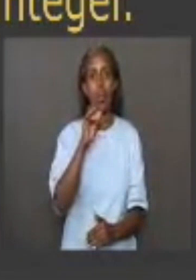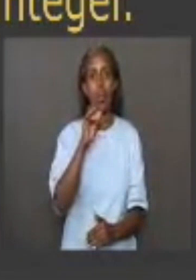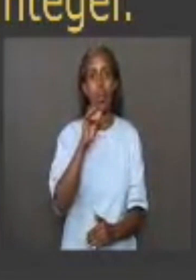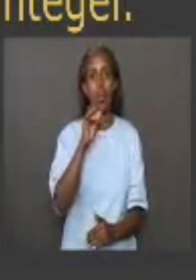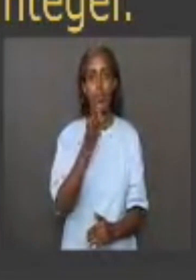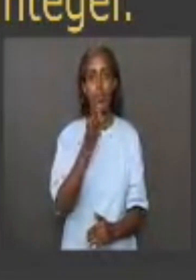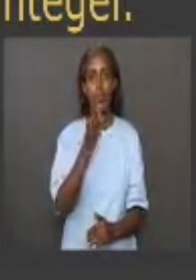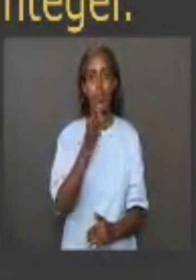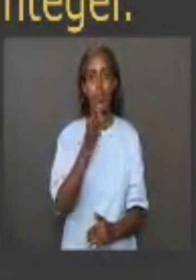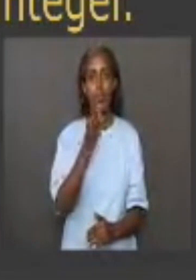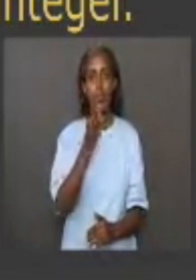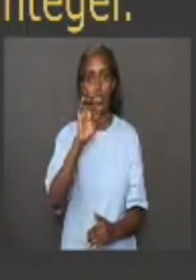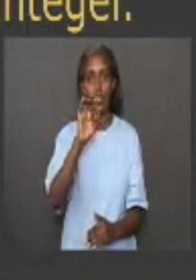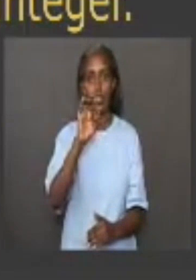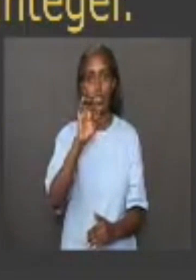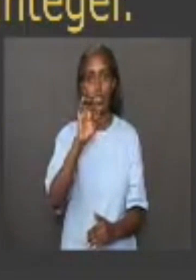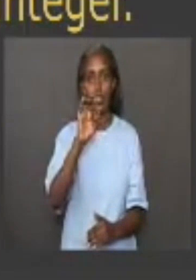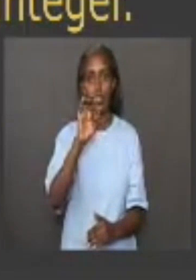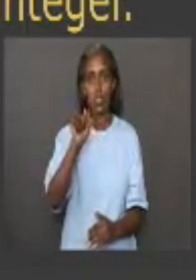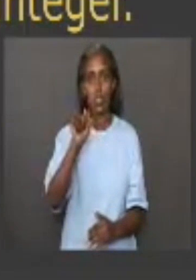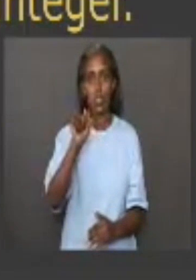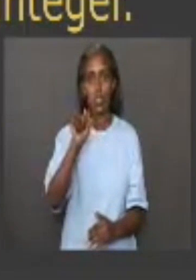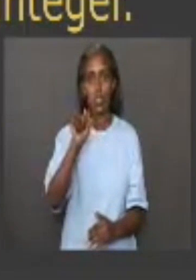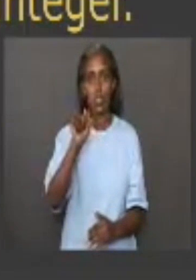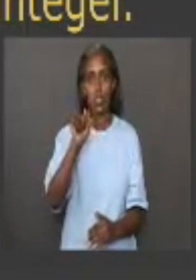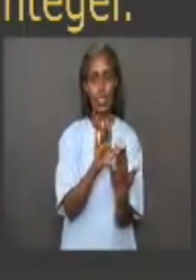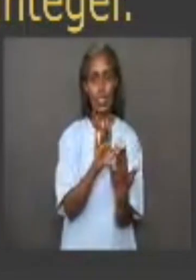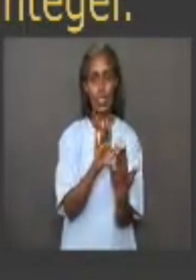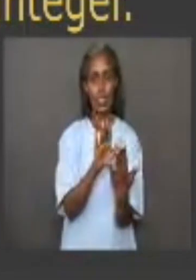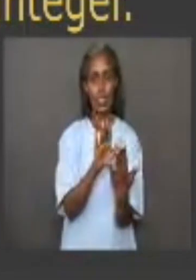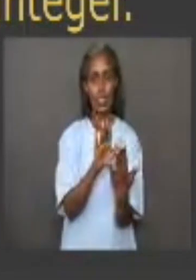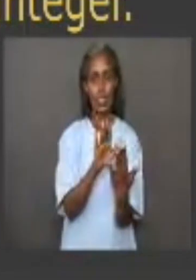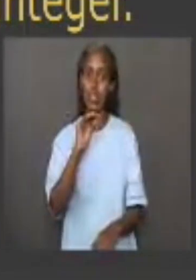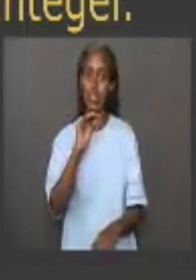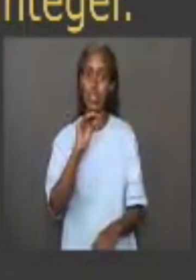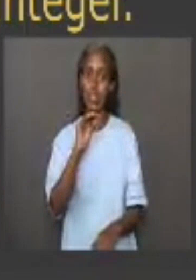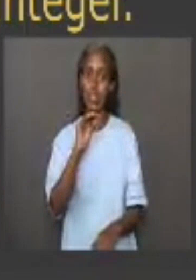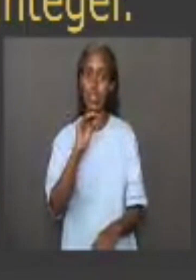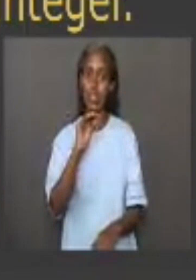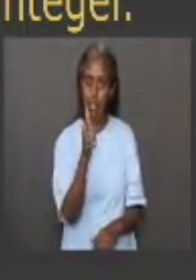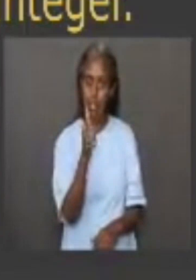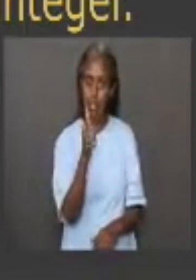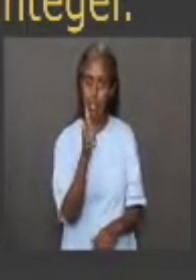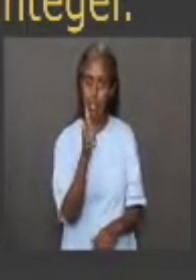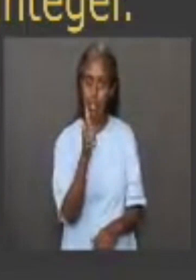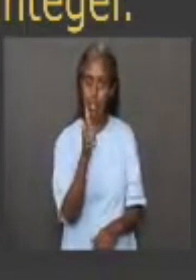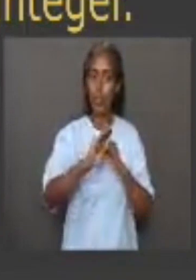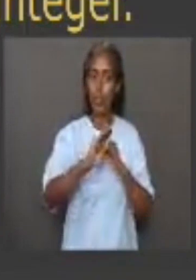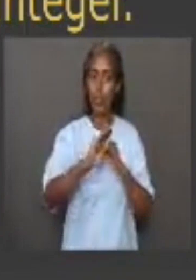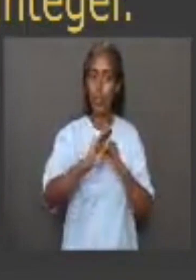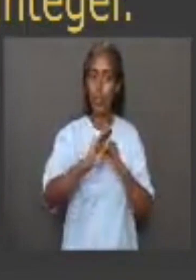coefficient, and 10 is called the base.